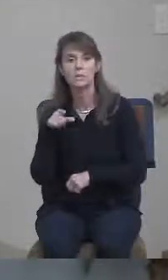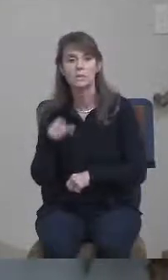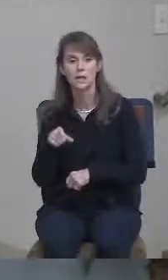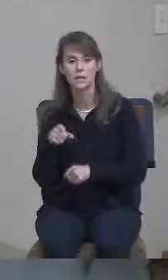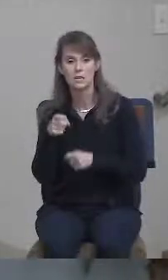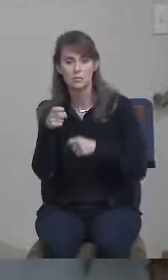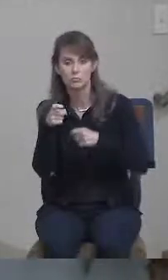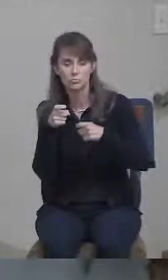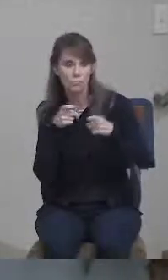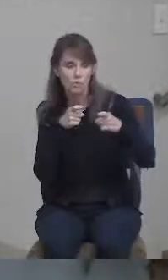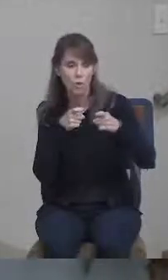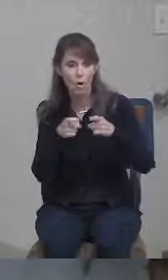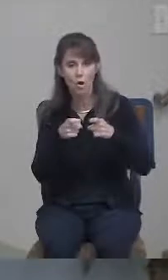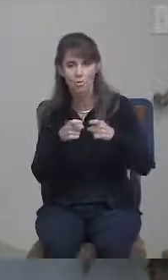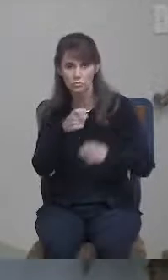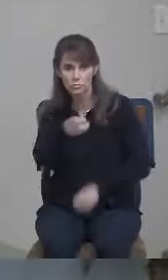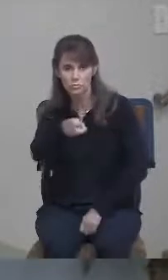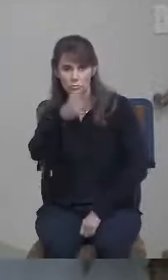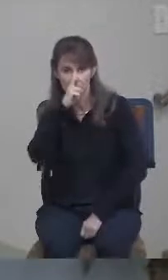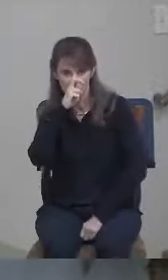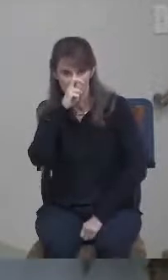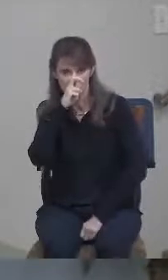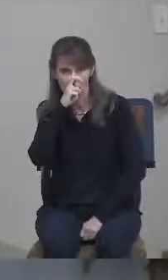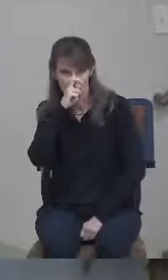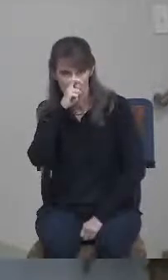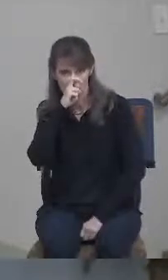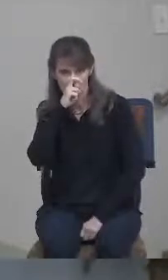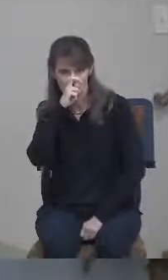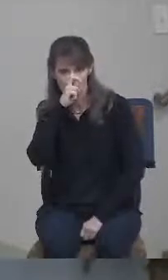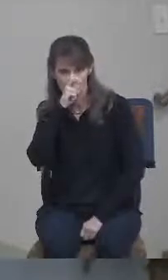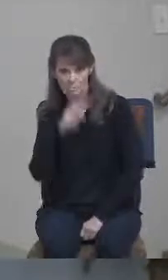iron hand. An assembly held